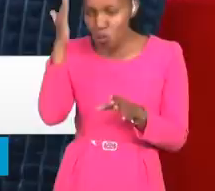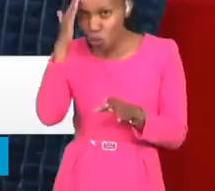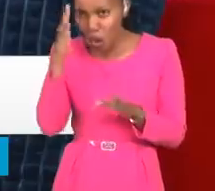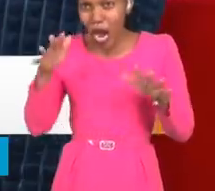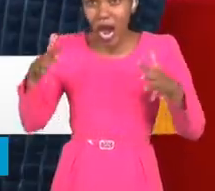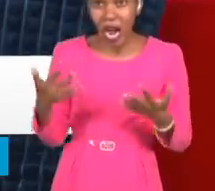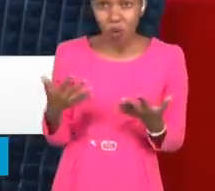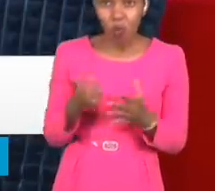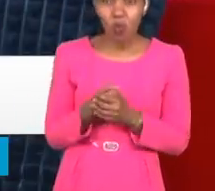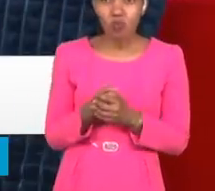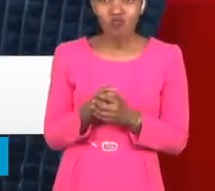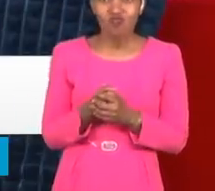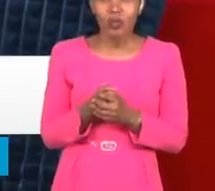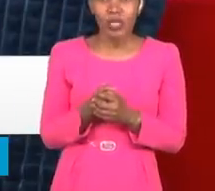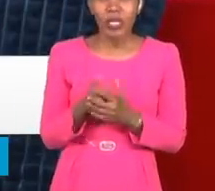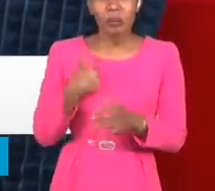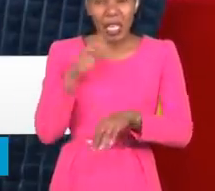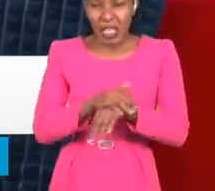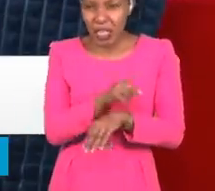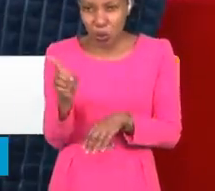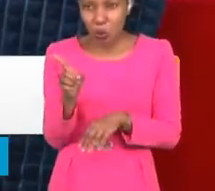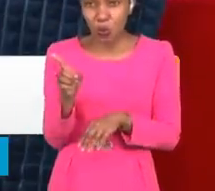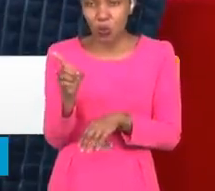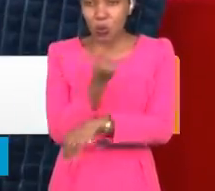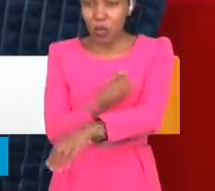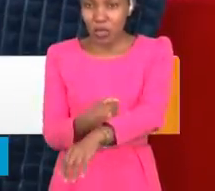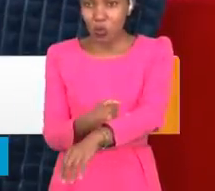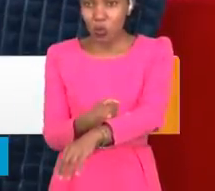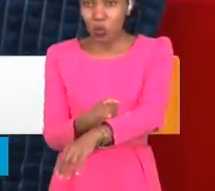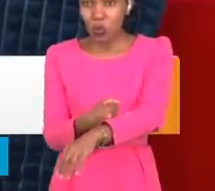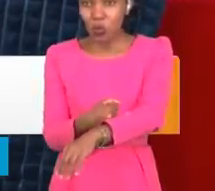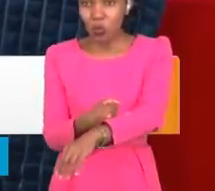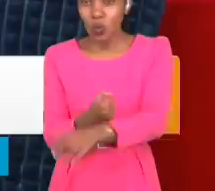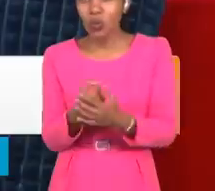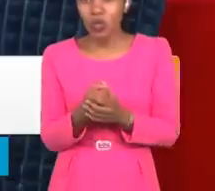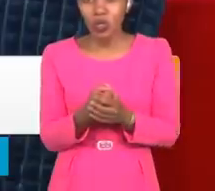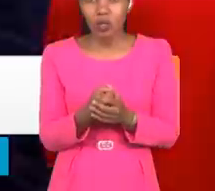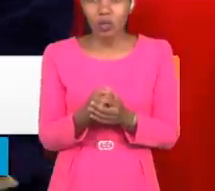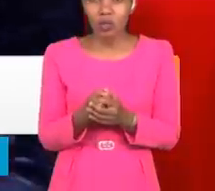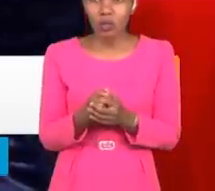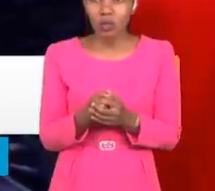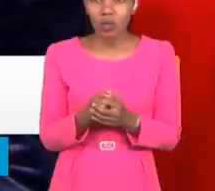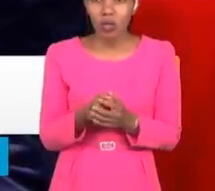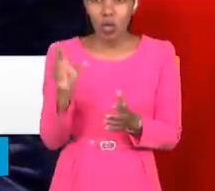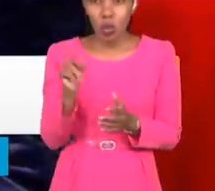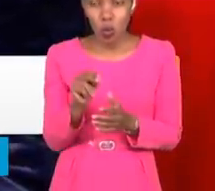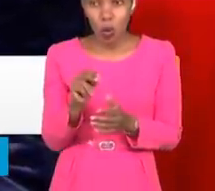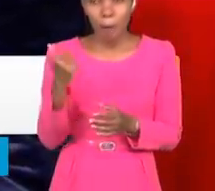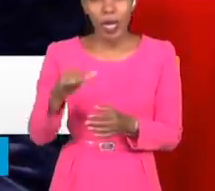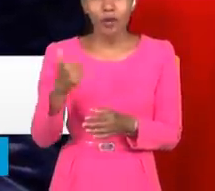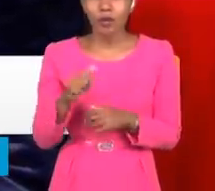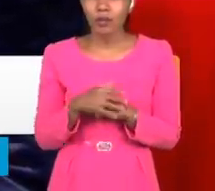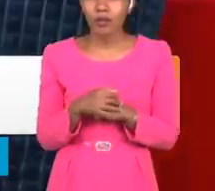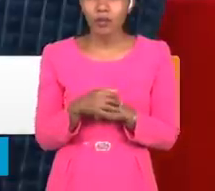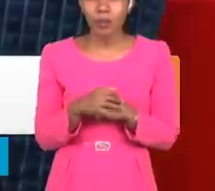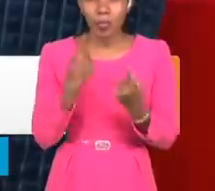How? I'm like, nikupate. So you snitched. Yeah, this. You snitched to your relative. Not now. Yet. Yeah, not yet. Not